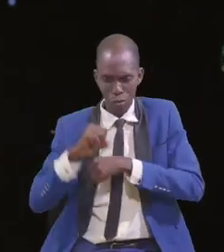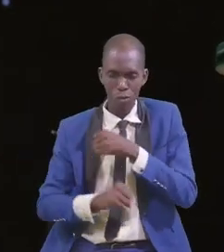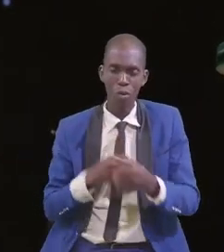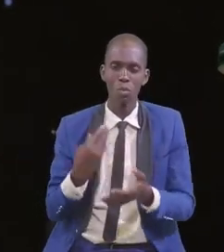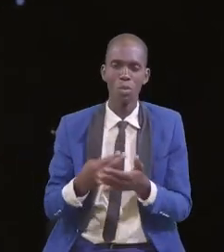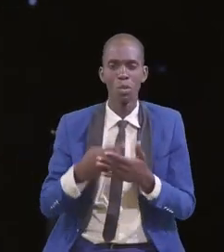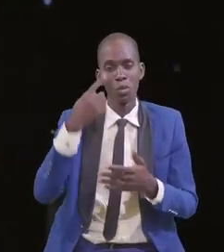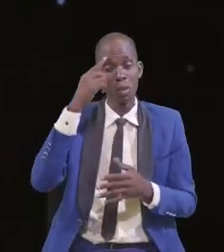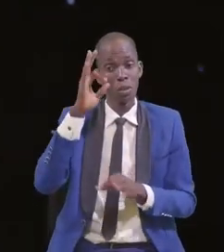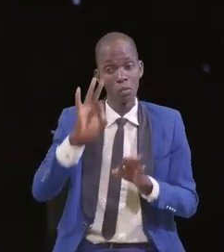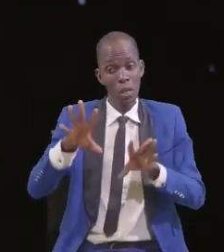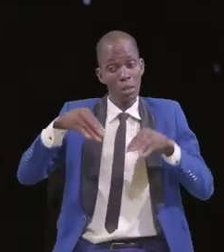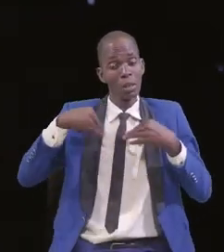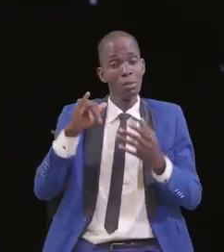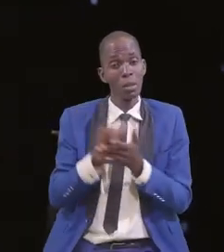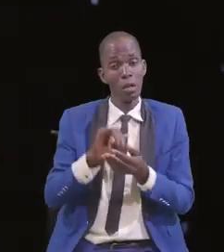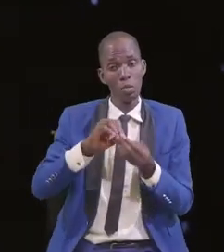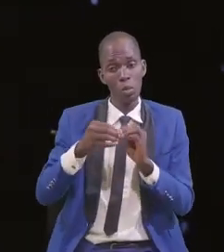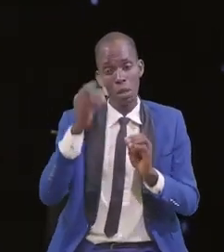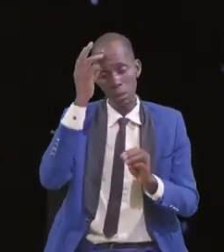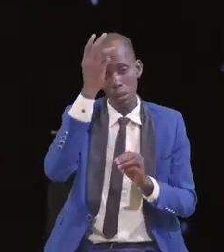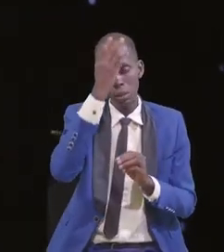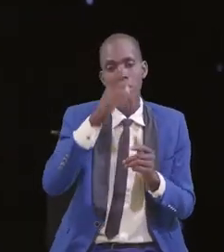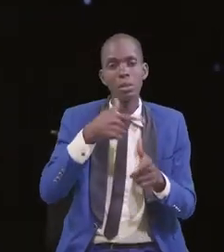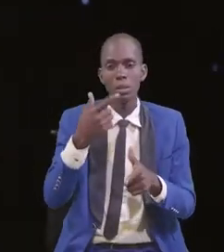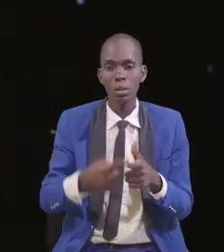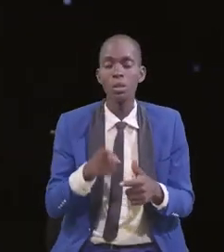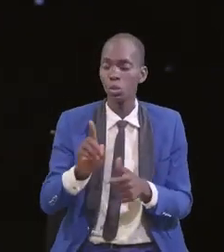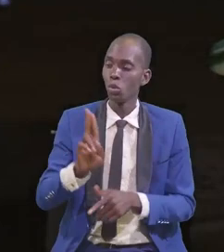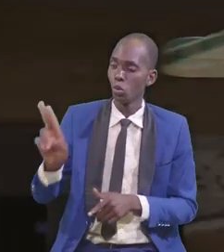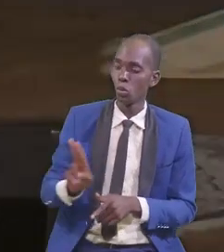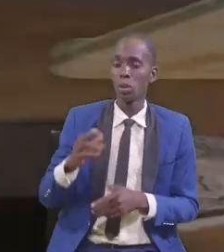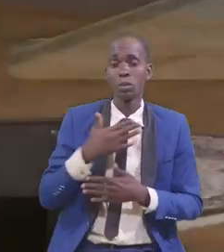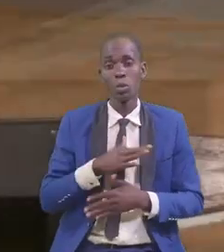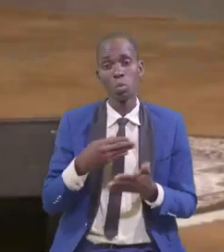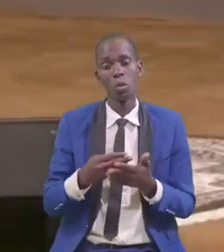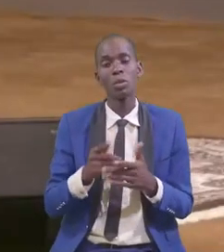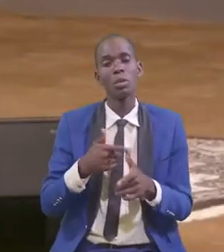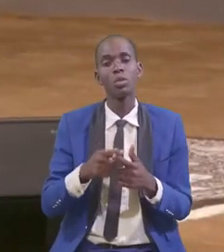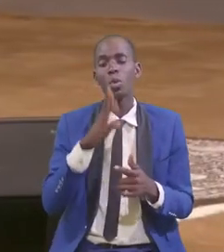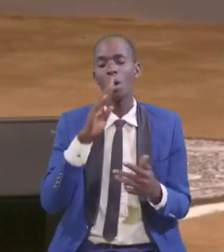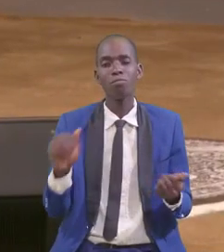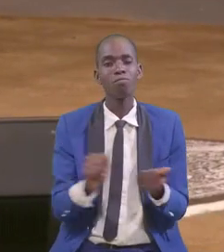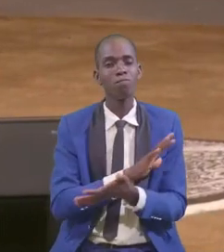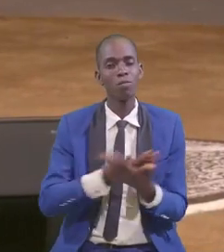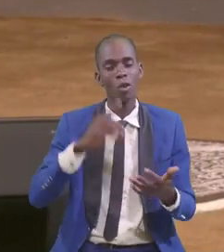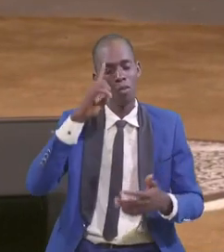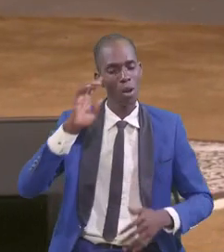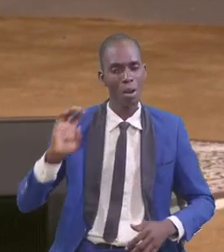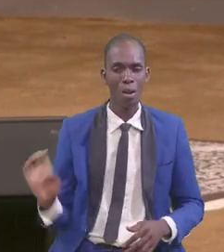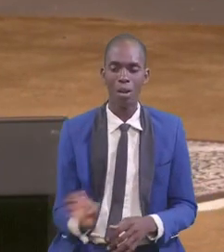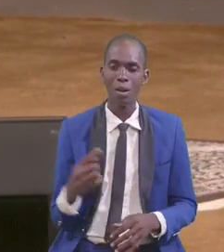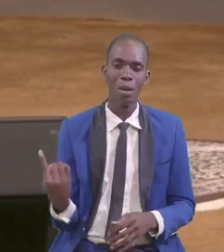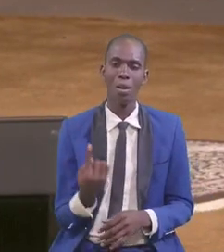forever. This is the reason we need to think, and we need to understand that the goodness of the rich